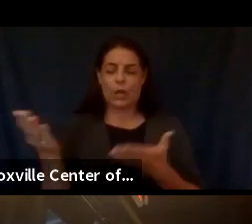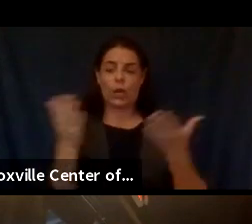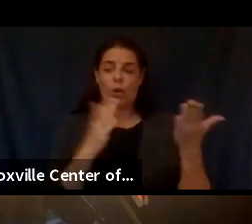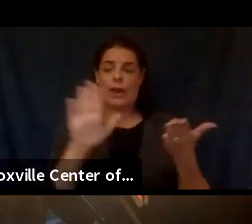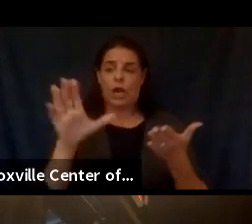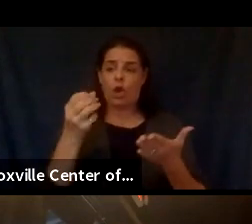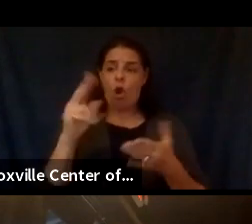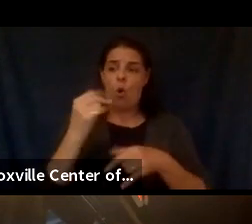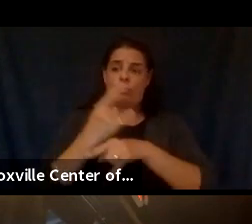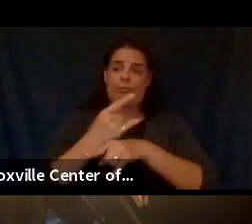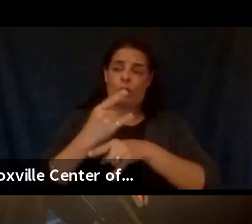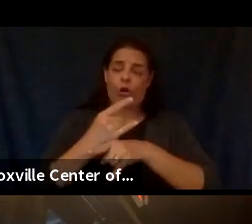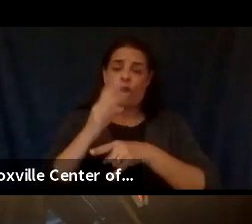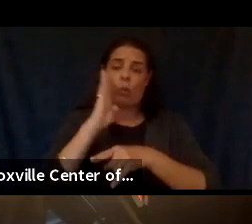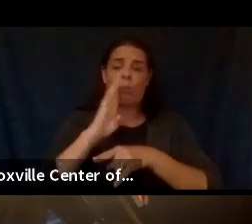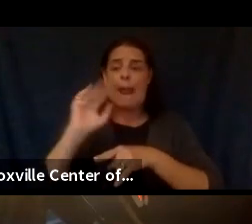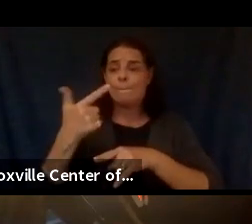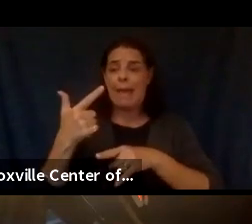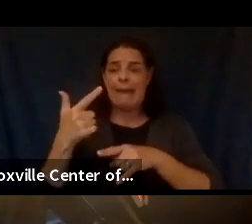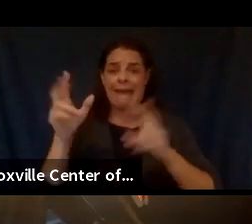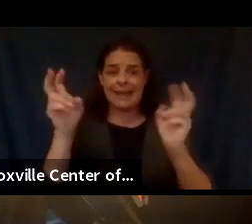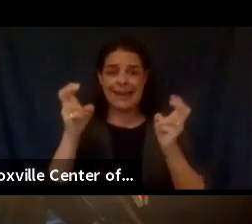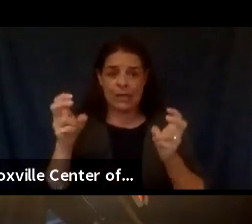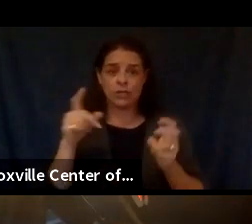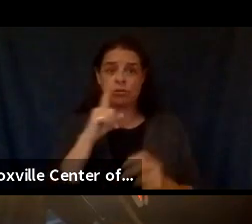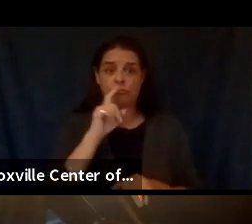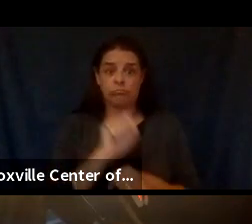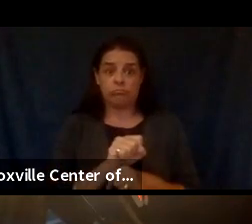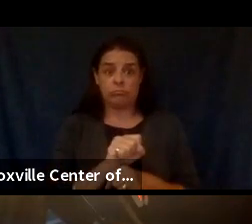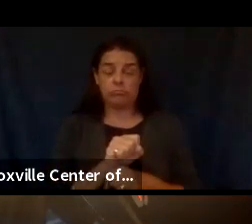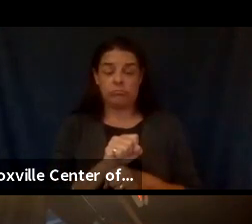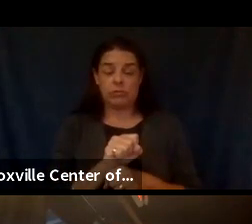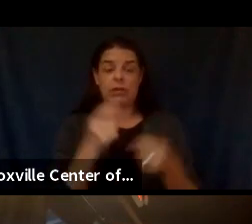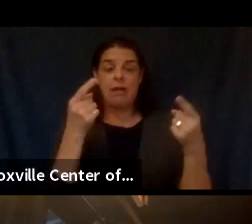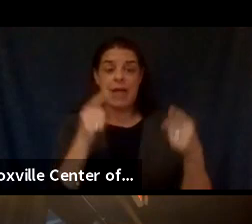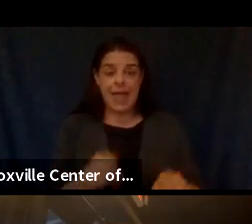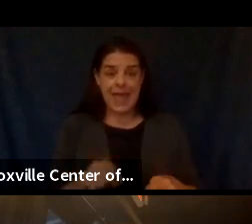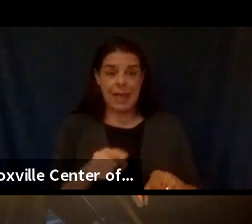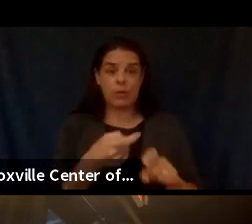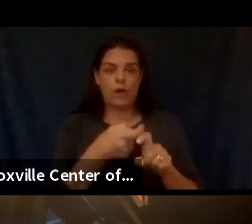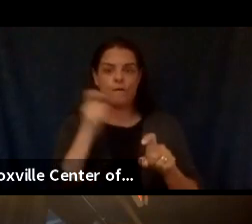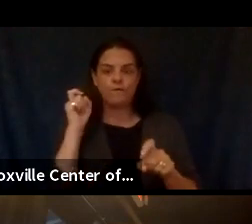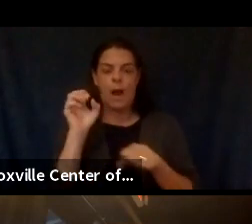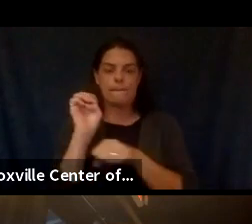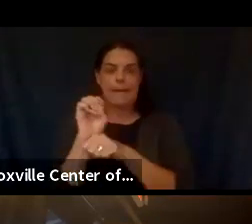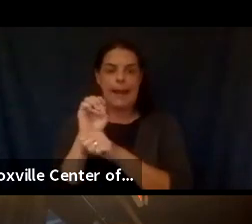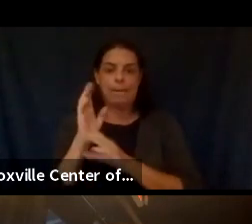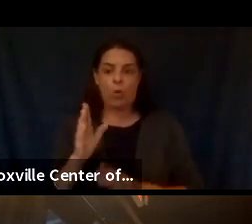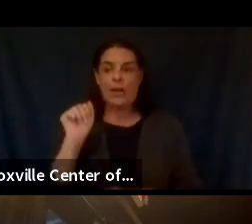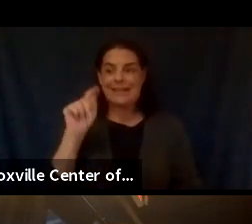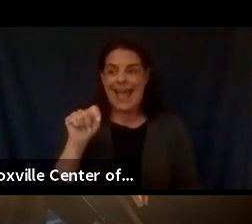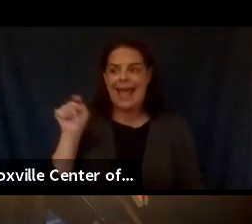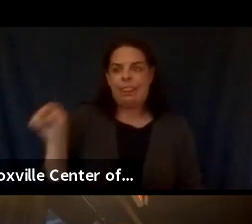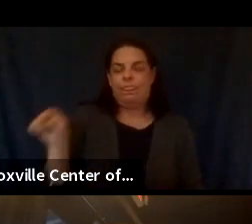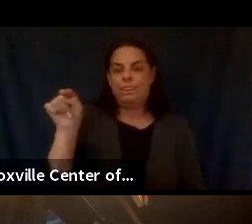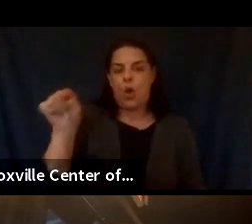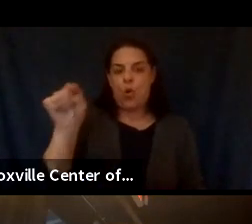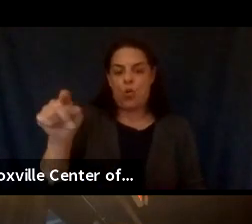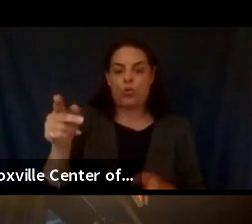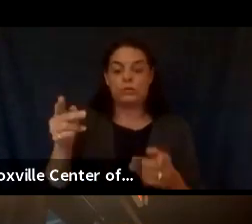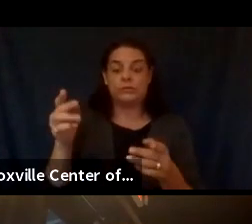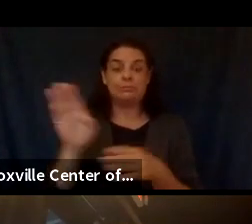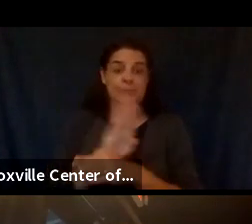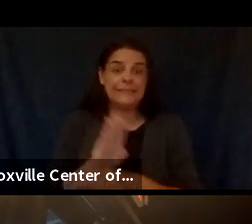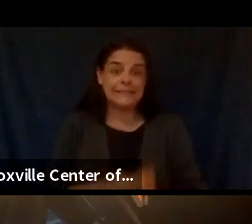issue has literally come as a request from employees at these